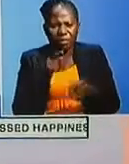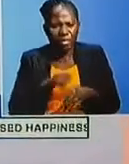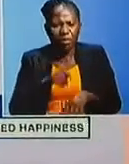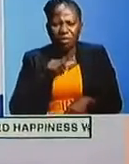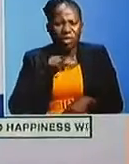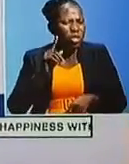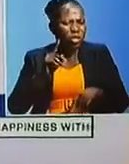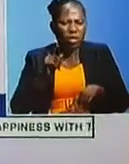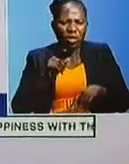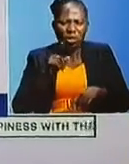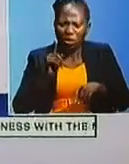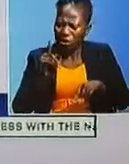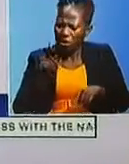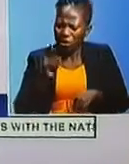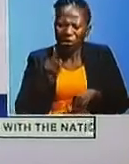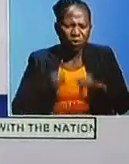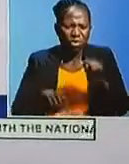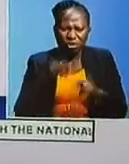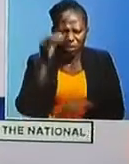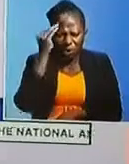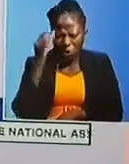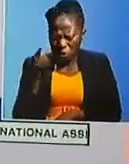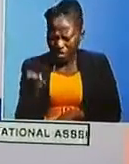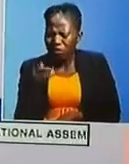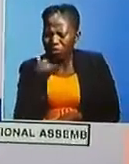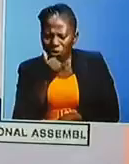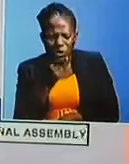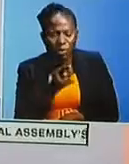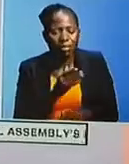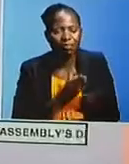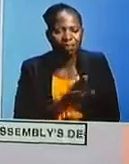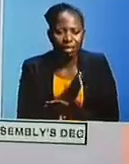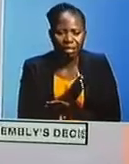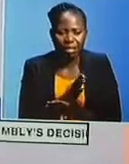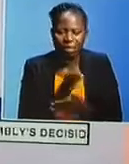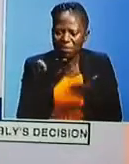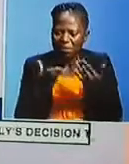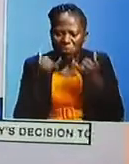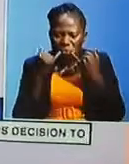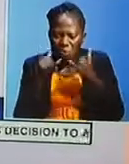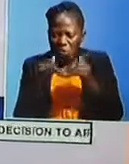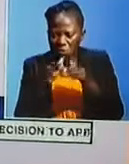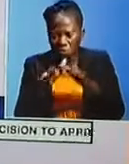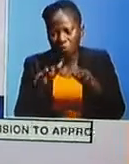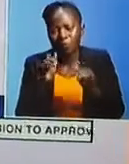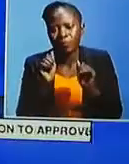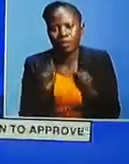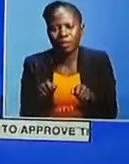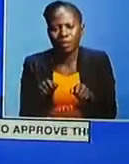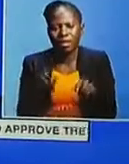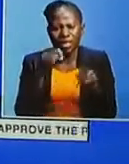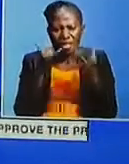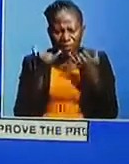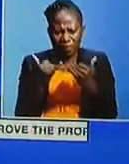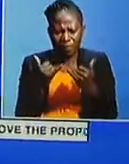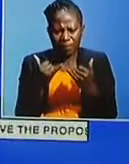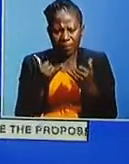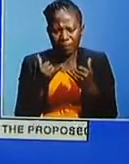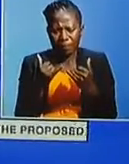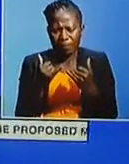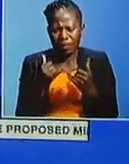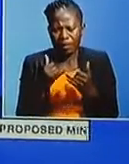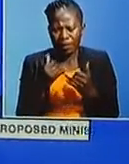actually right or wrong, and information sometimes can be slow. In making that